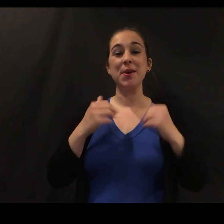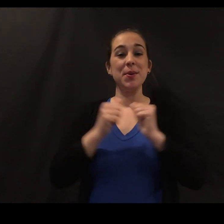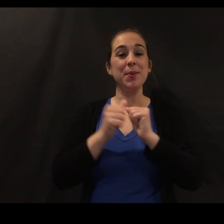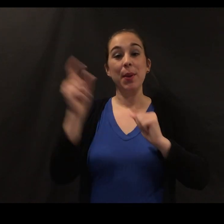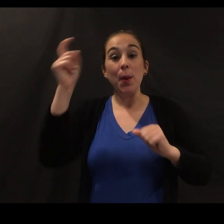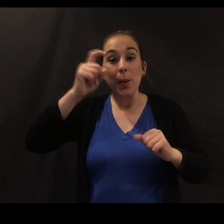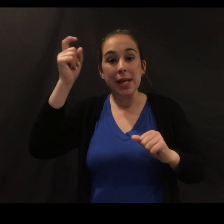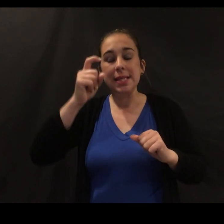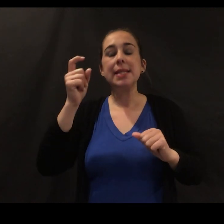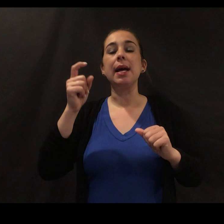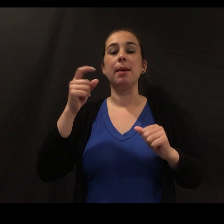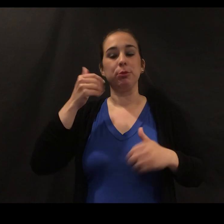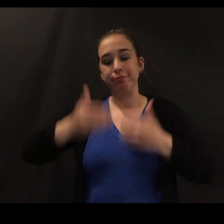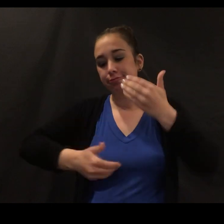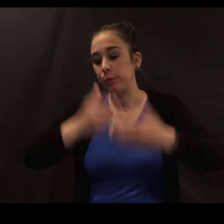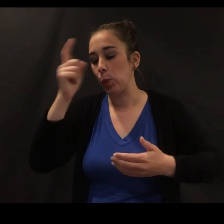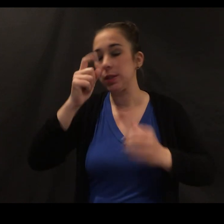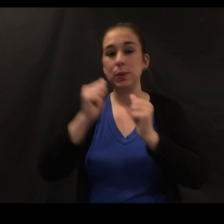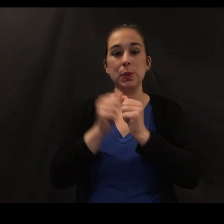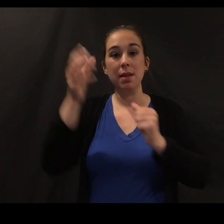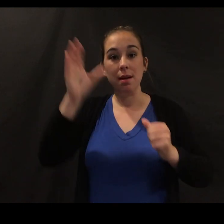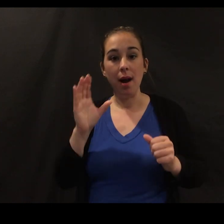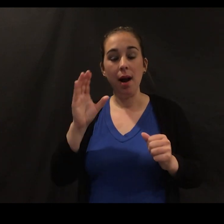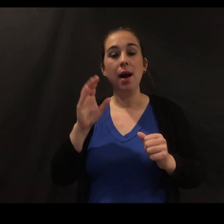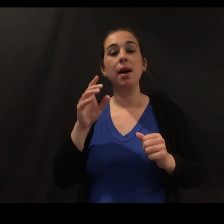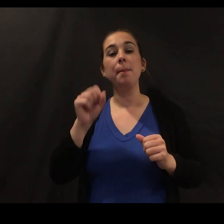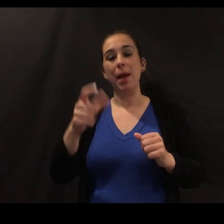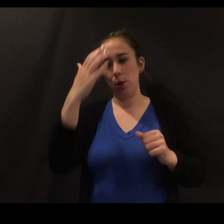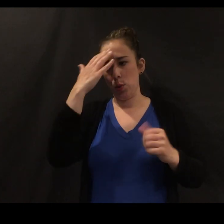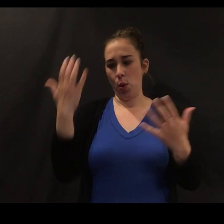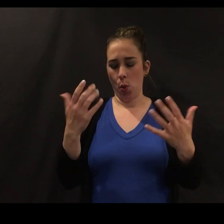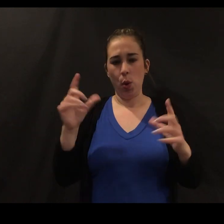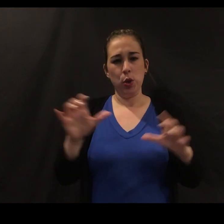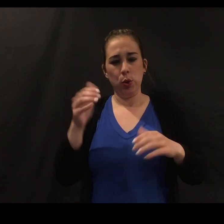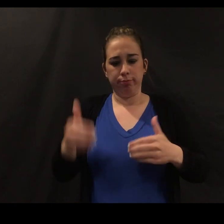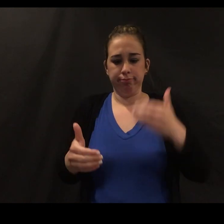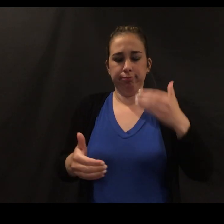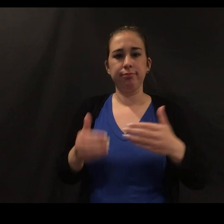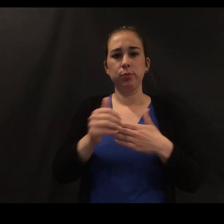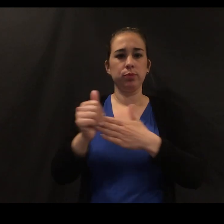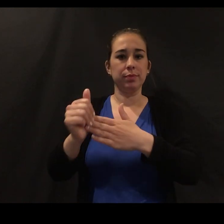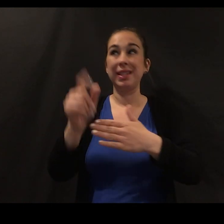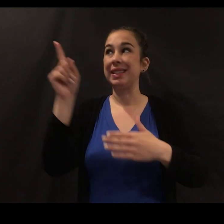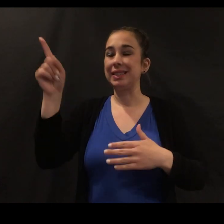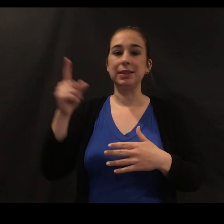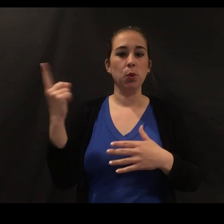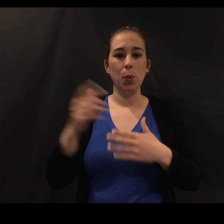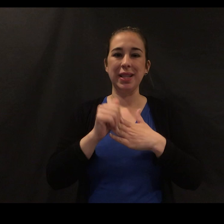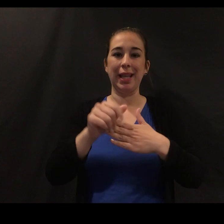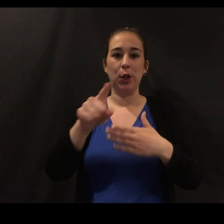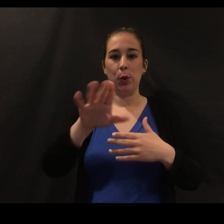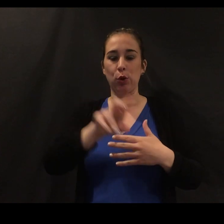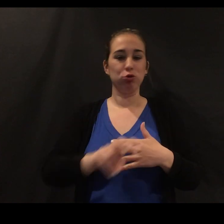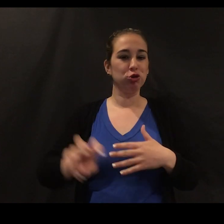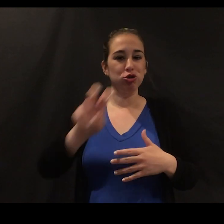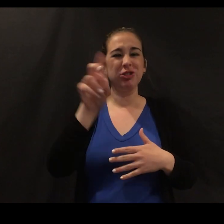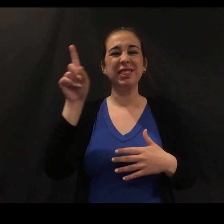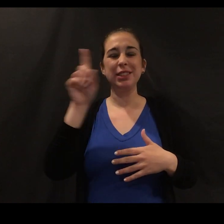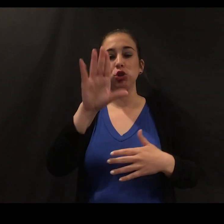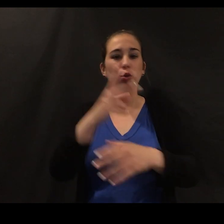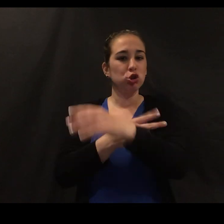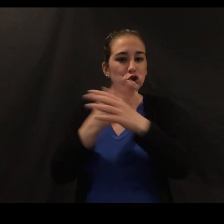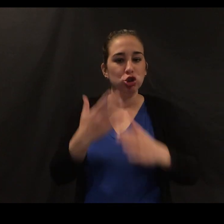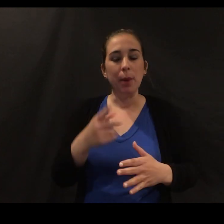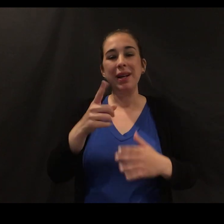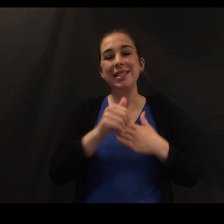with God. May you know the steps to take this week, knowing that God is leading you in your journey. He is your shepherd. He's guiding you along